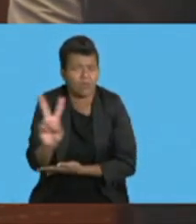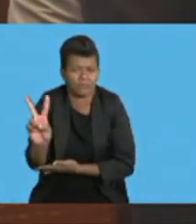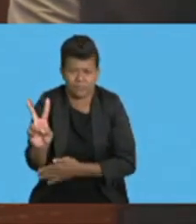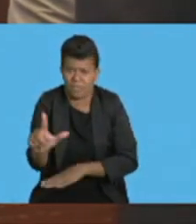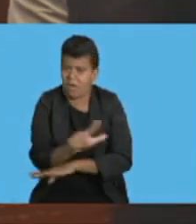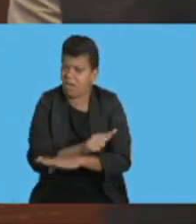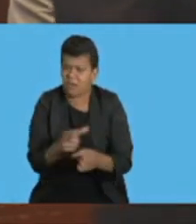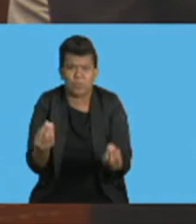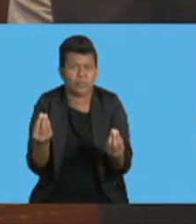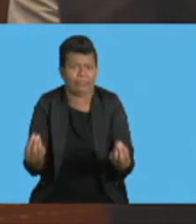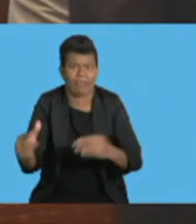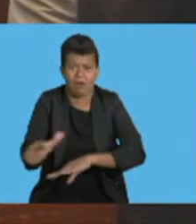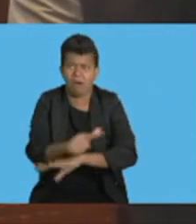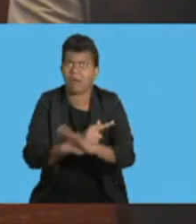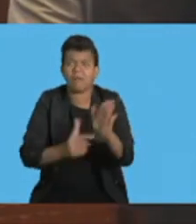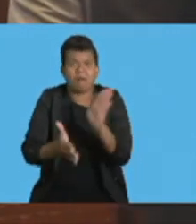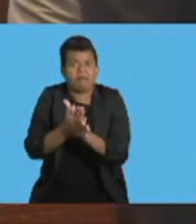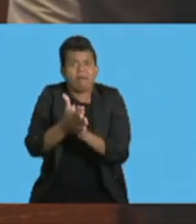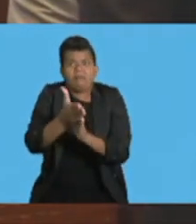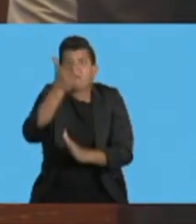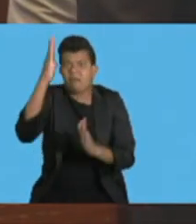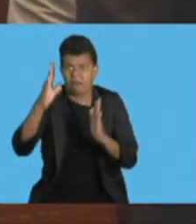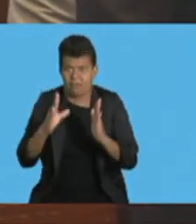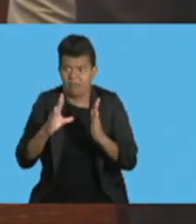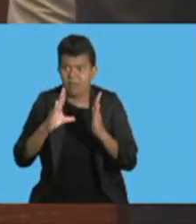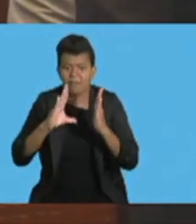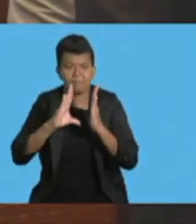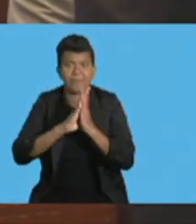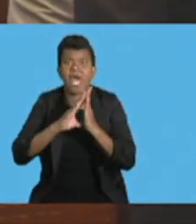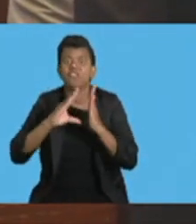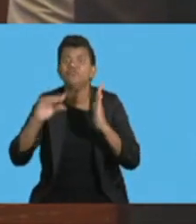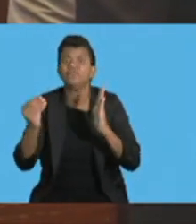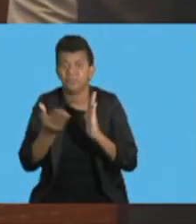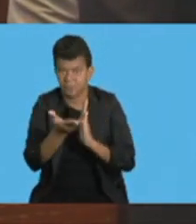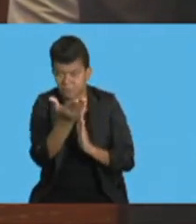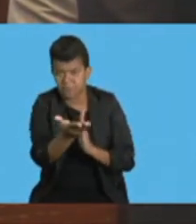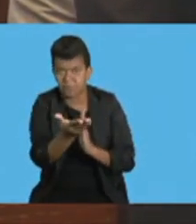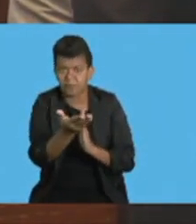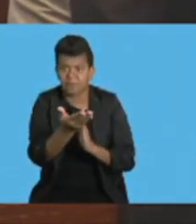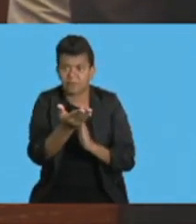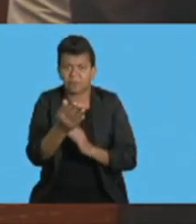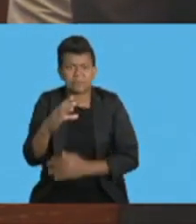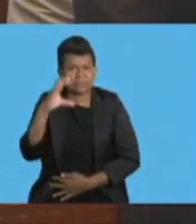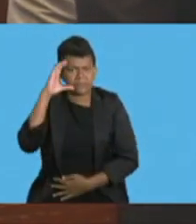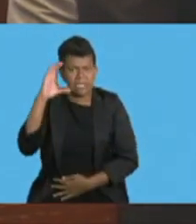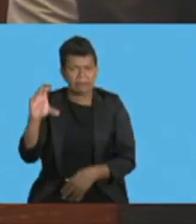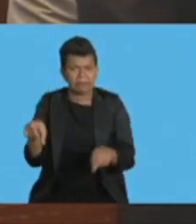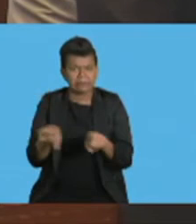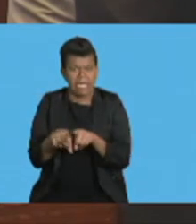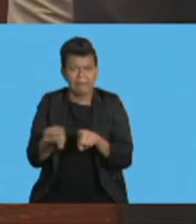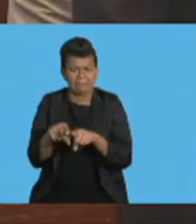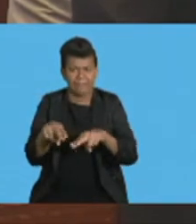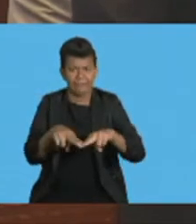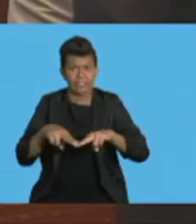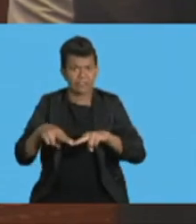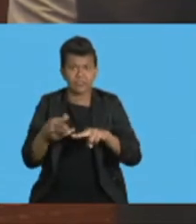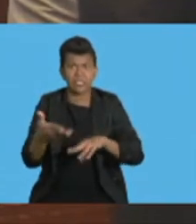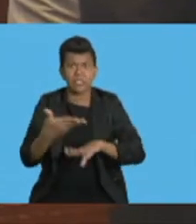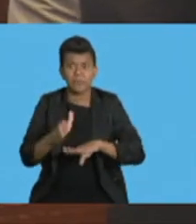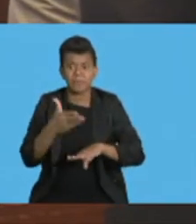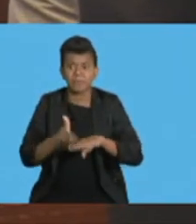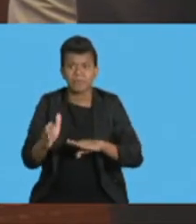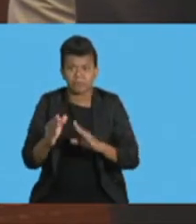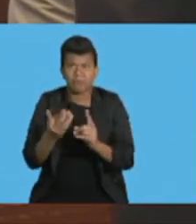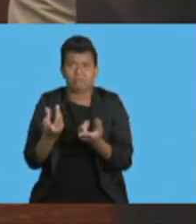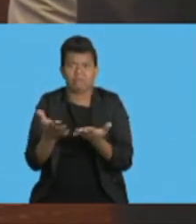Mr. Speaker, such reciprocal arrangements greatly benefit countries like Fiji, which is still a developing country, and affordability of